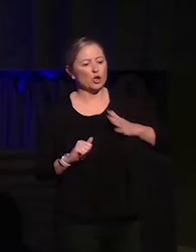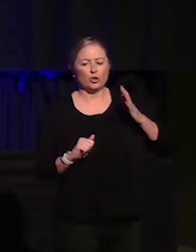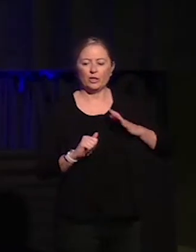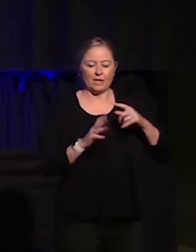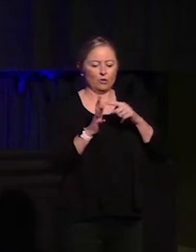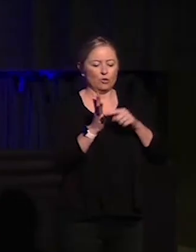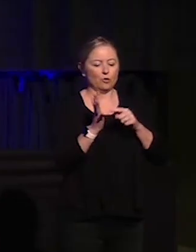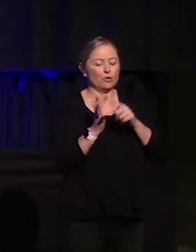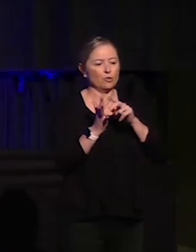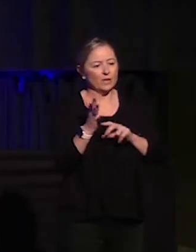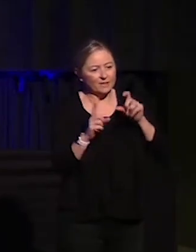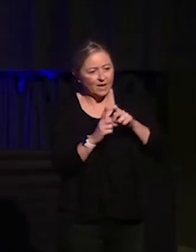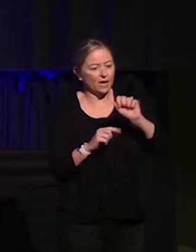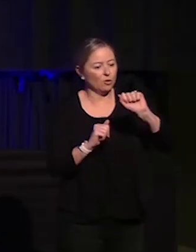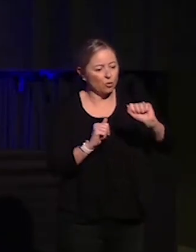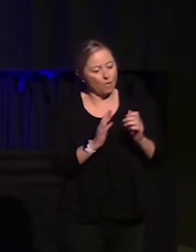fires.